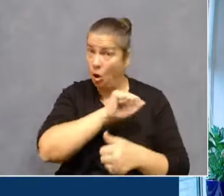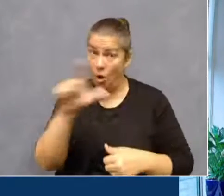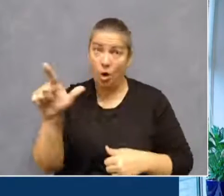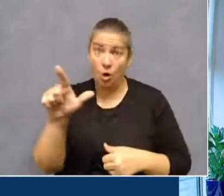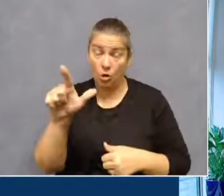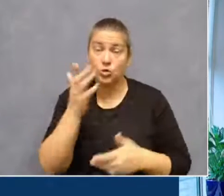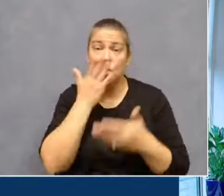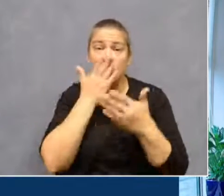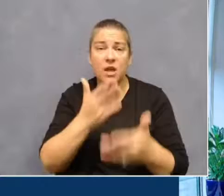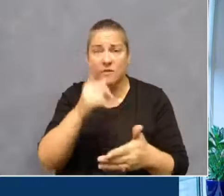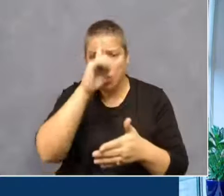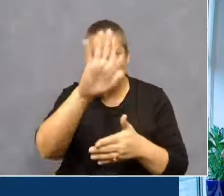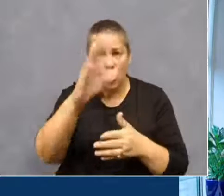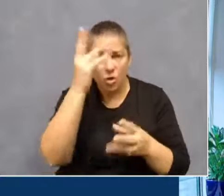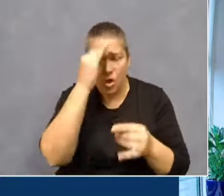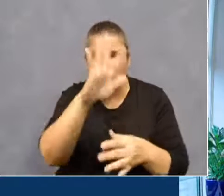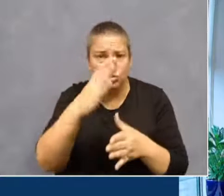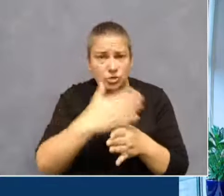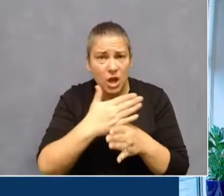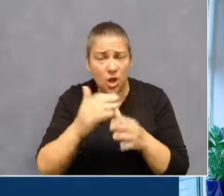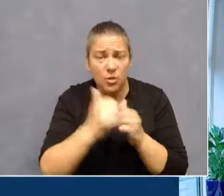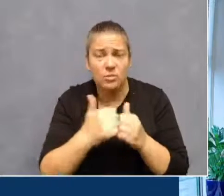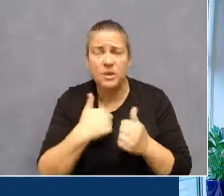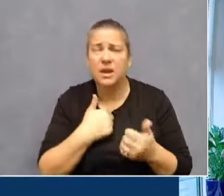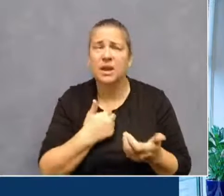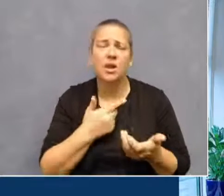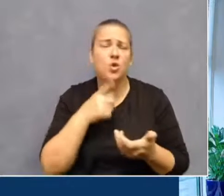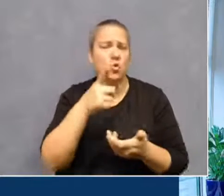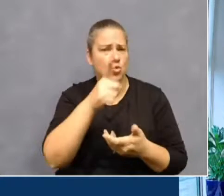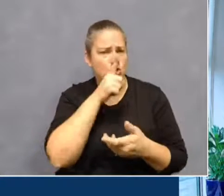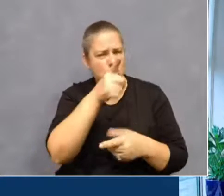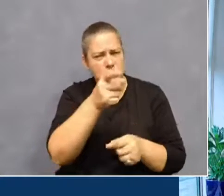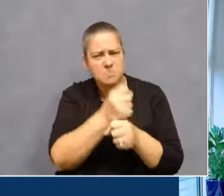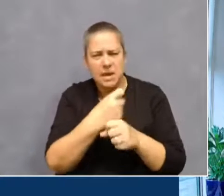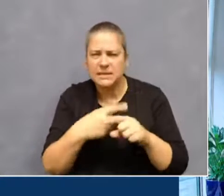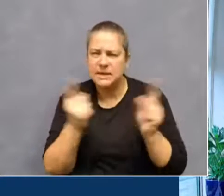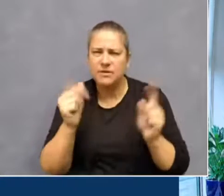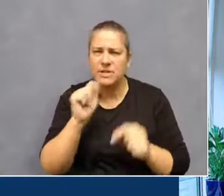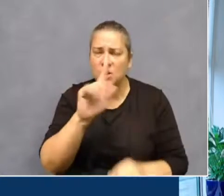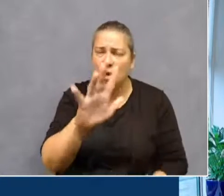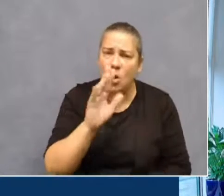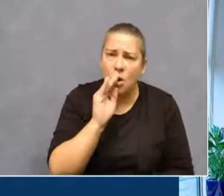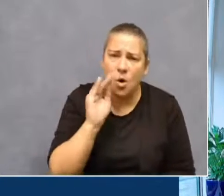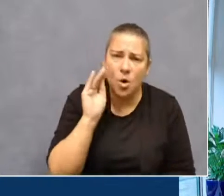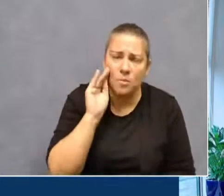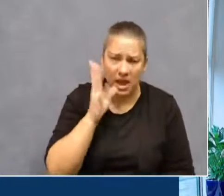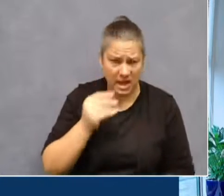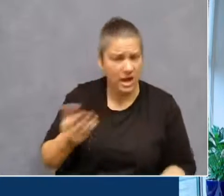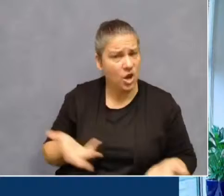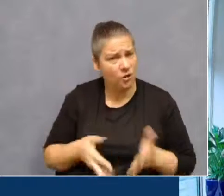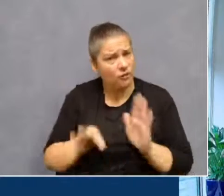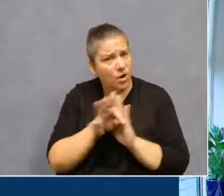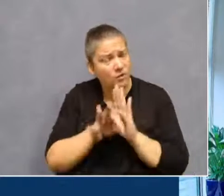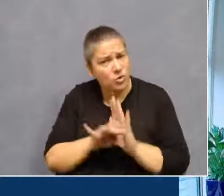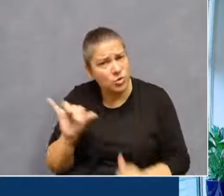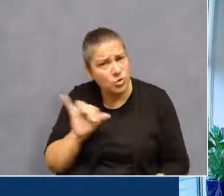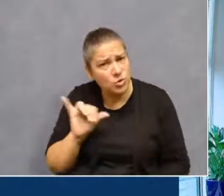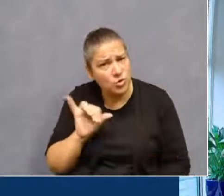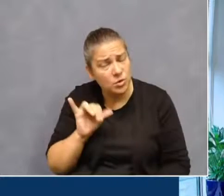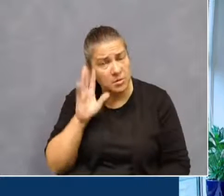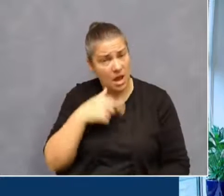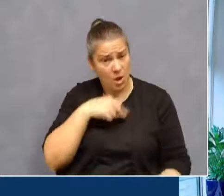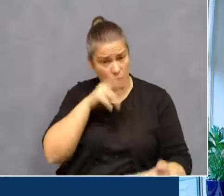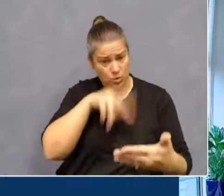thoughts. You're making a difference, both in what you do back at home and also here in Frankfurt, because reading that, I take into account